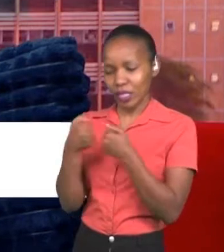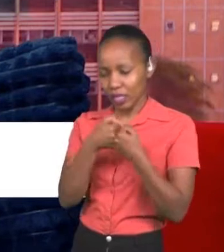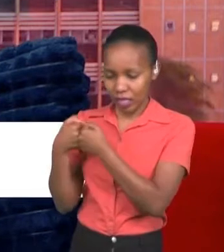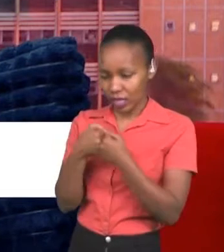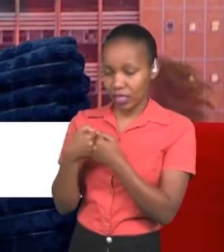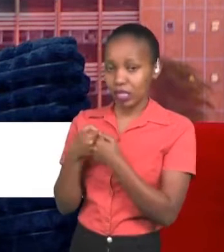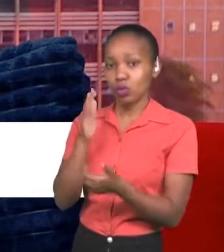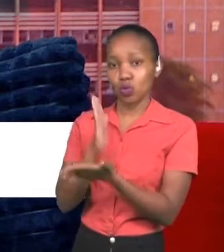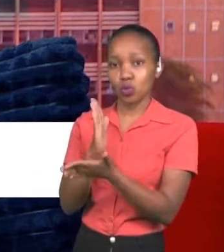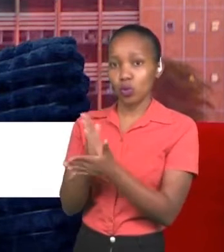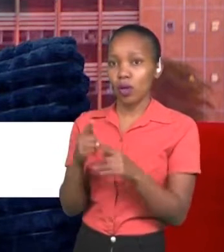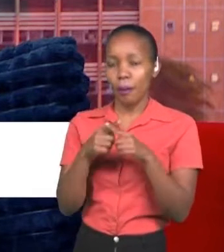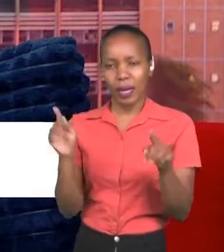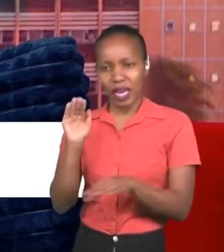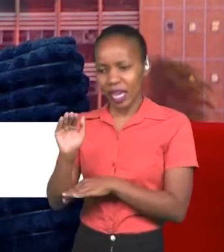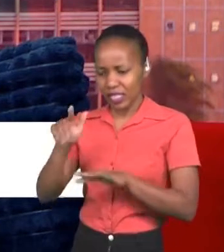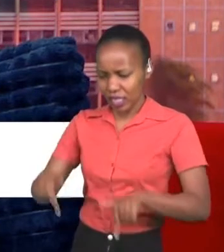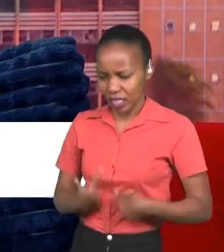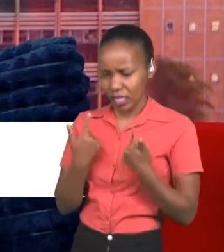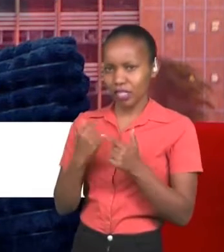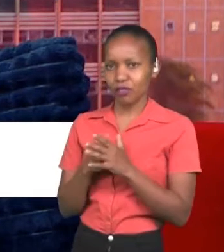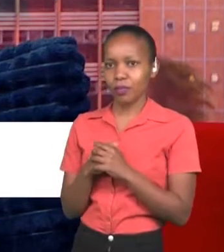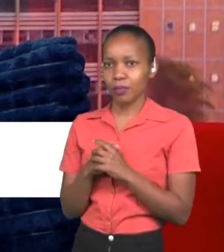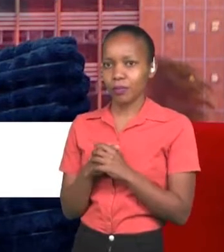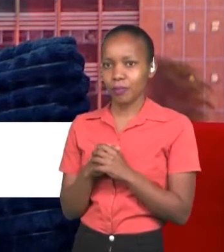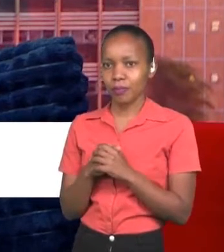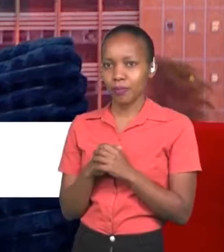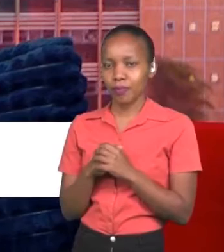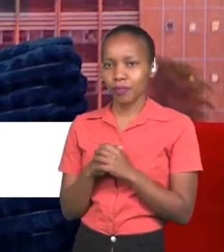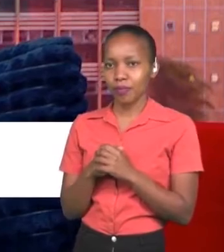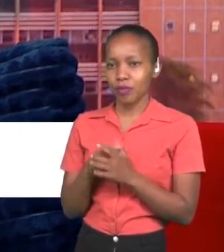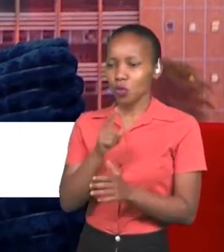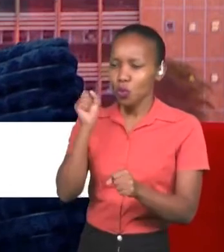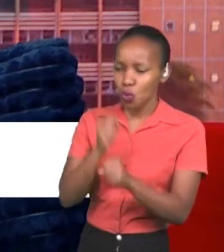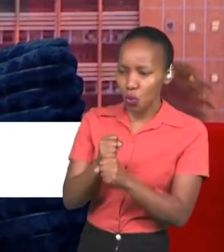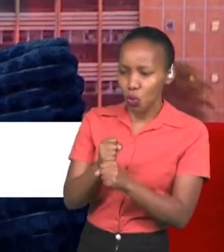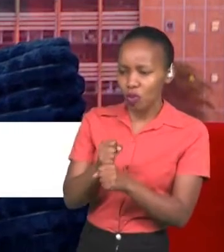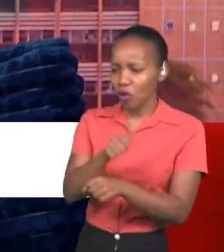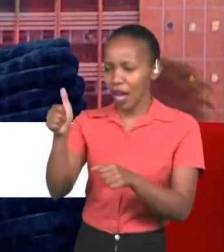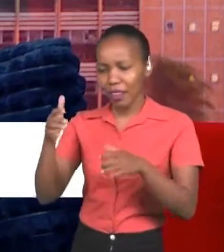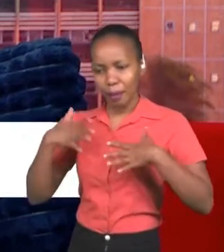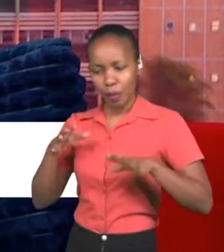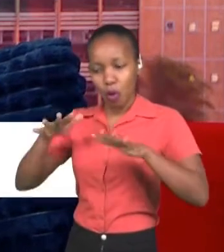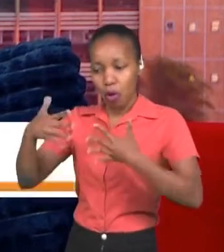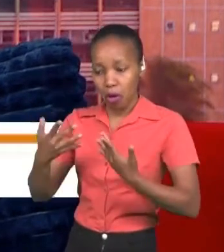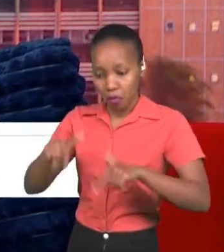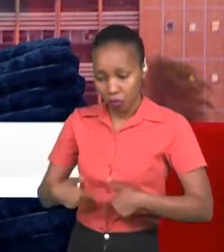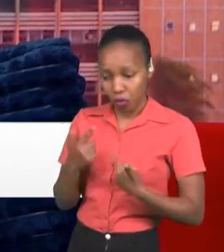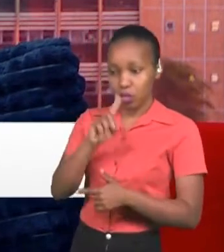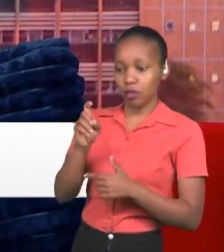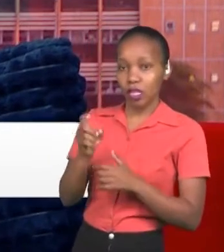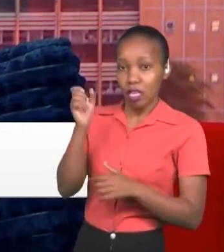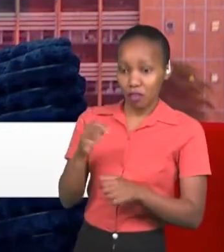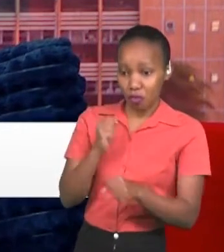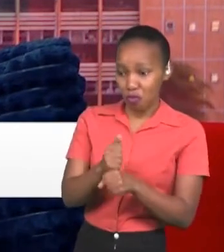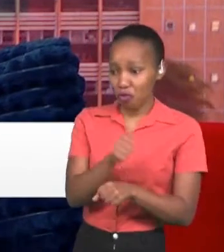Lakini you ask yourself at the end of the day, are you doing it for them or are you doing it for you? Yeah. If you're doing it for